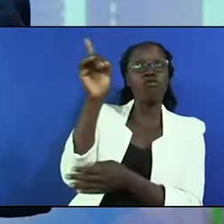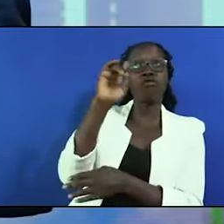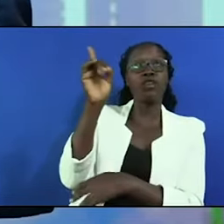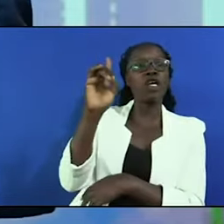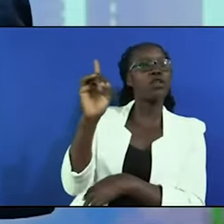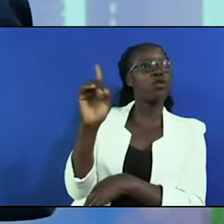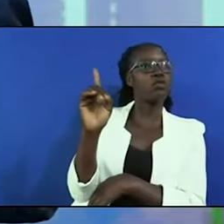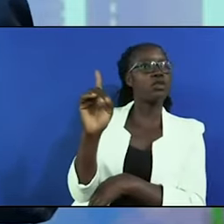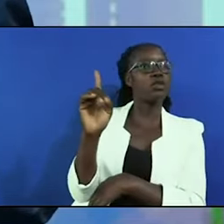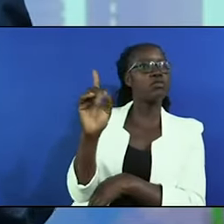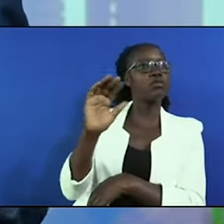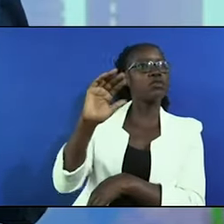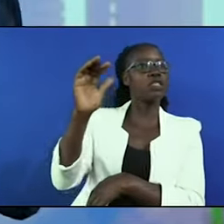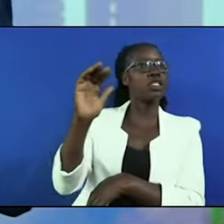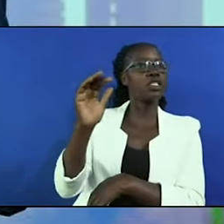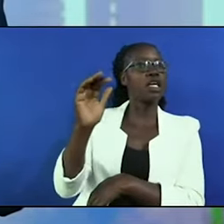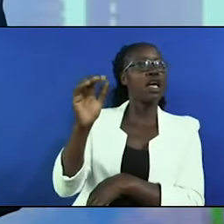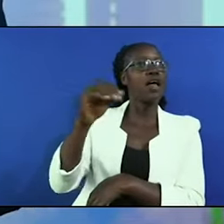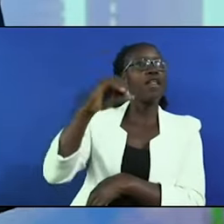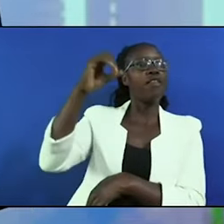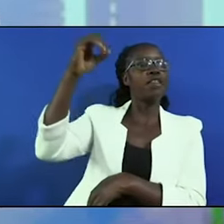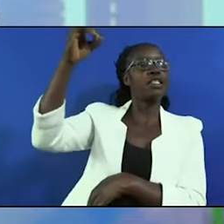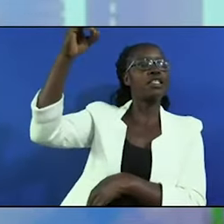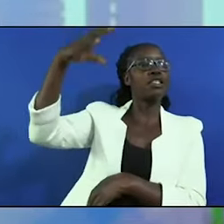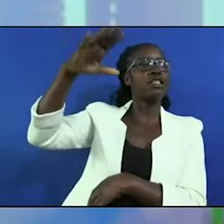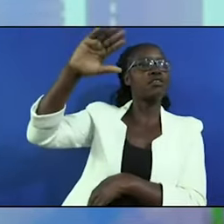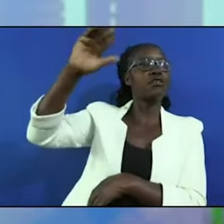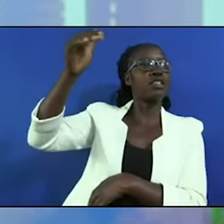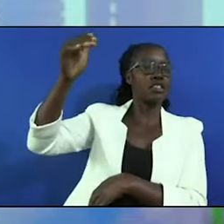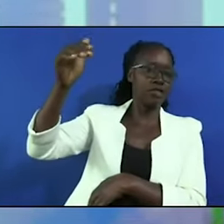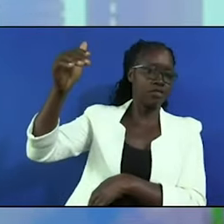Nairobi, the city in the sun.